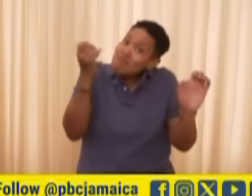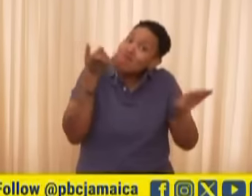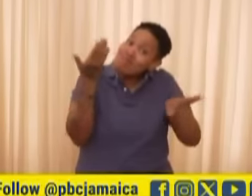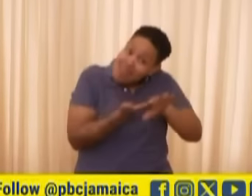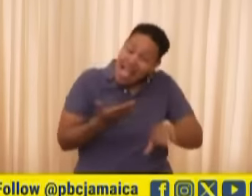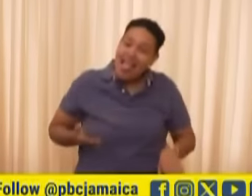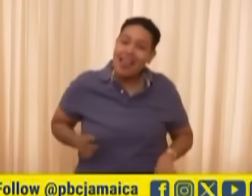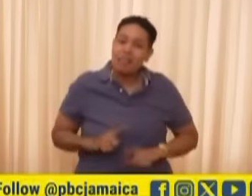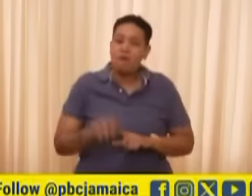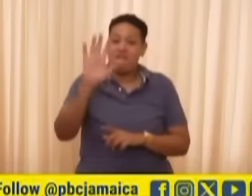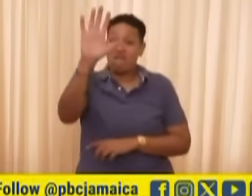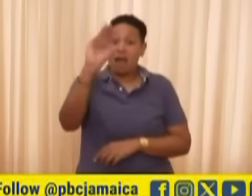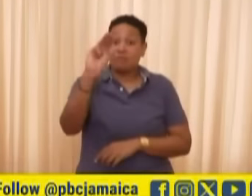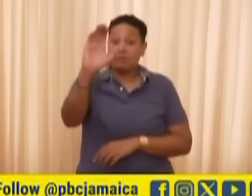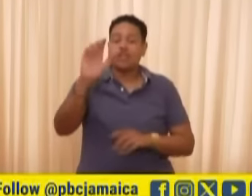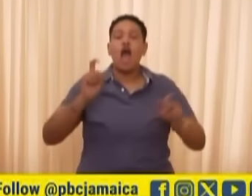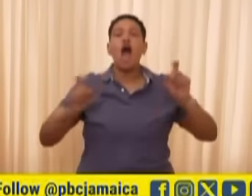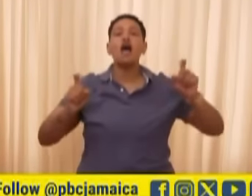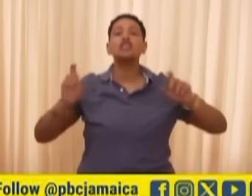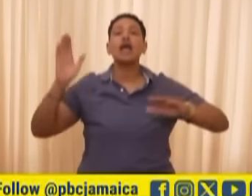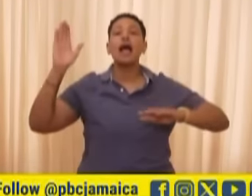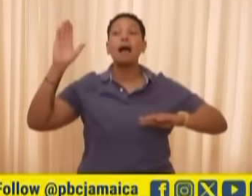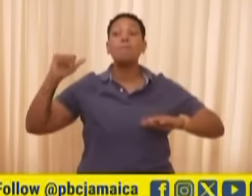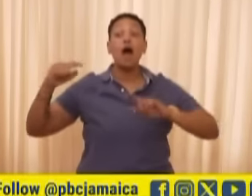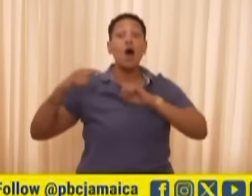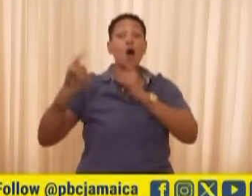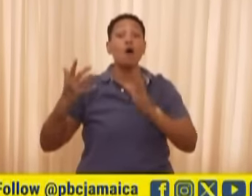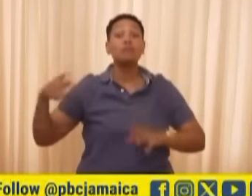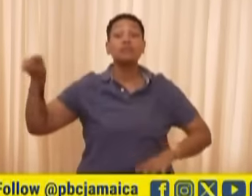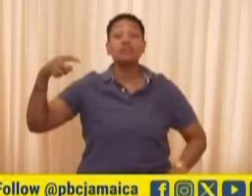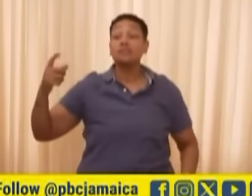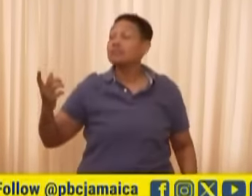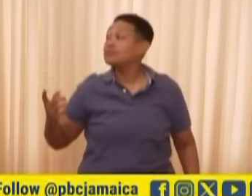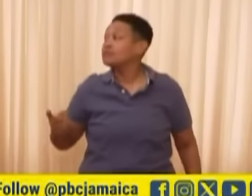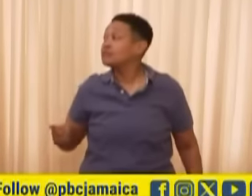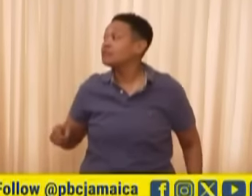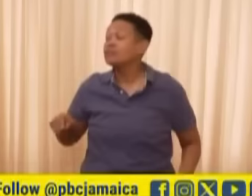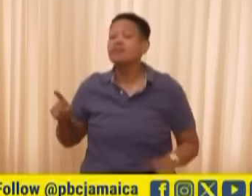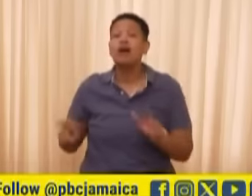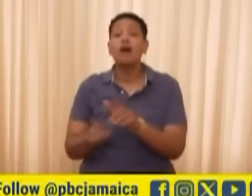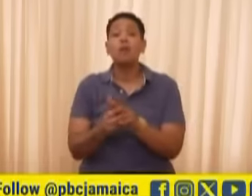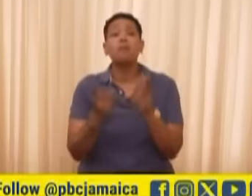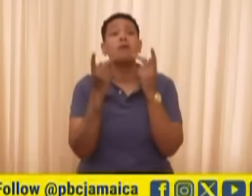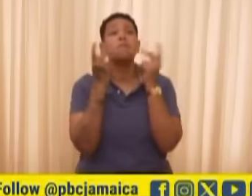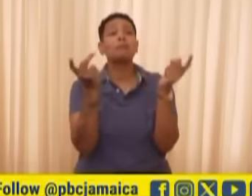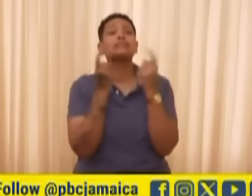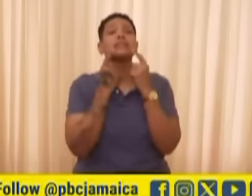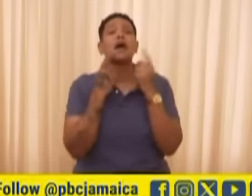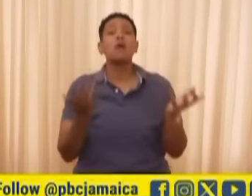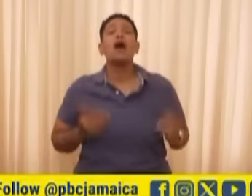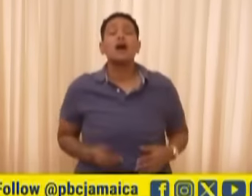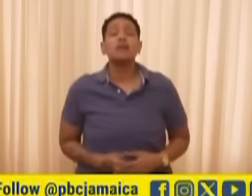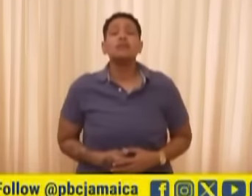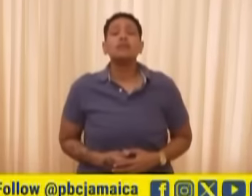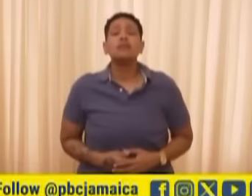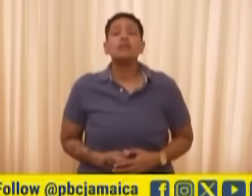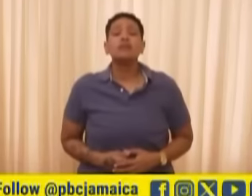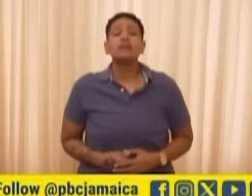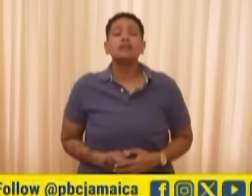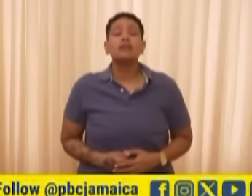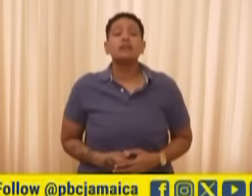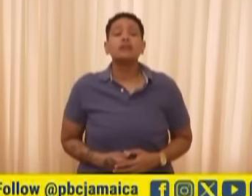are controlled by the opposition has come out publicly to say that they